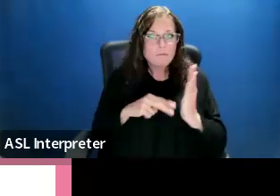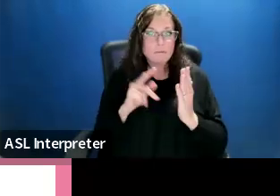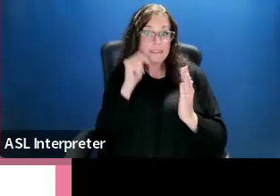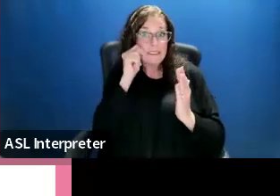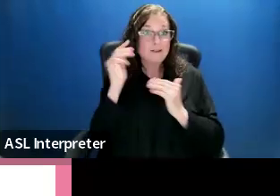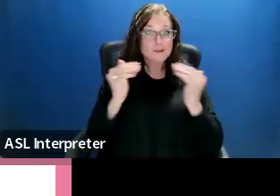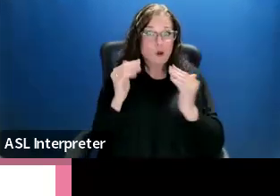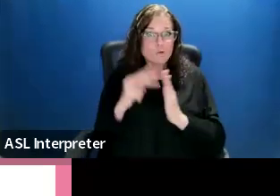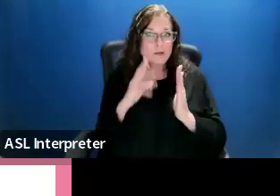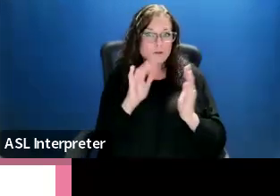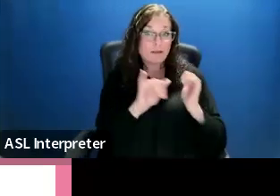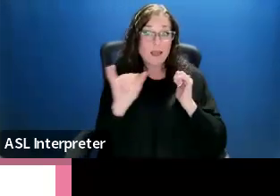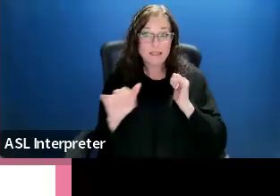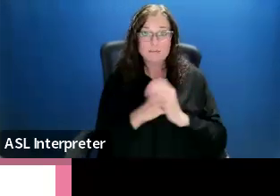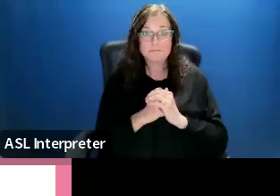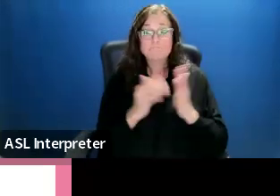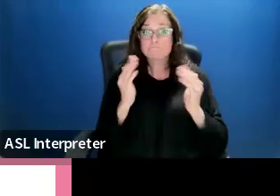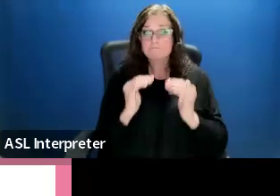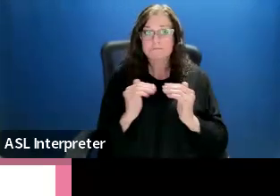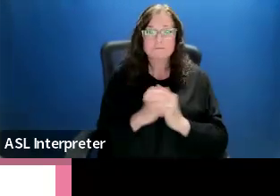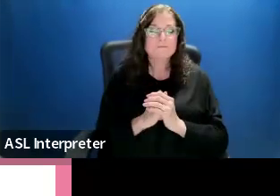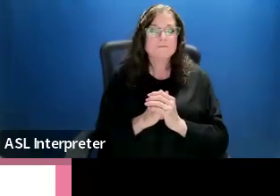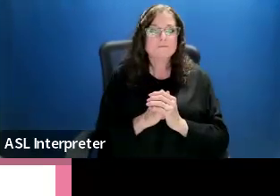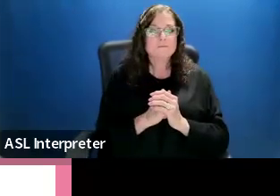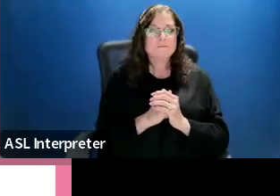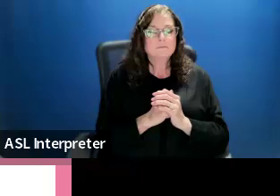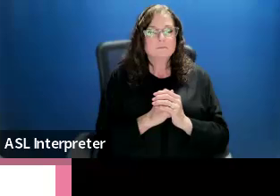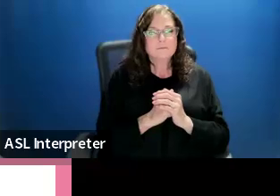adult readers alike. Next slide, please.